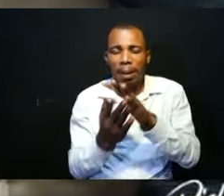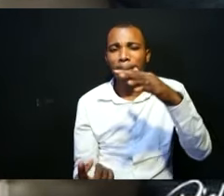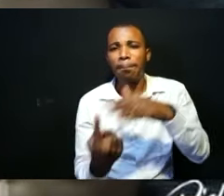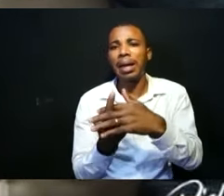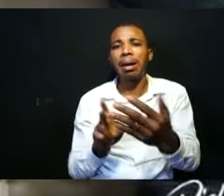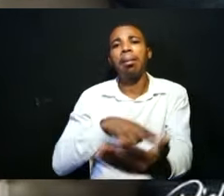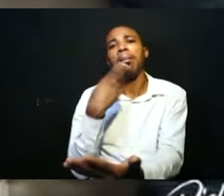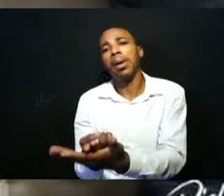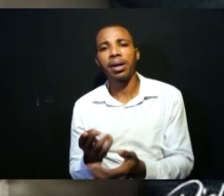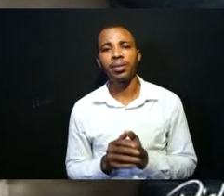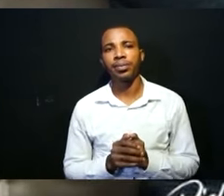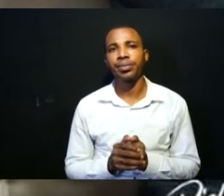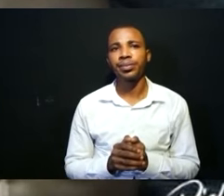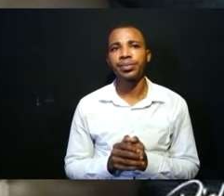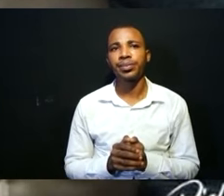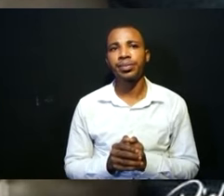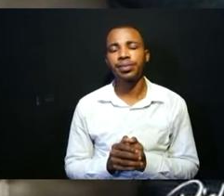and fearful tomorrows.